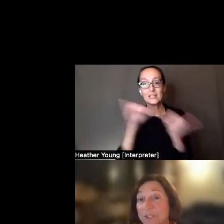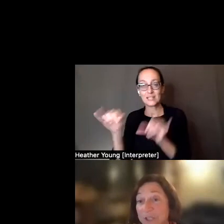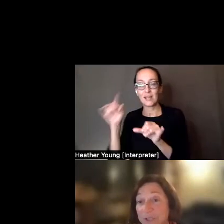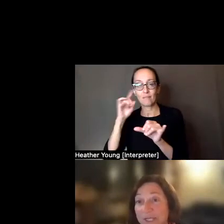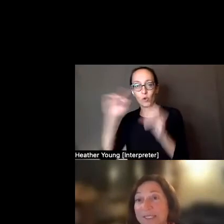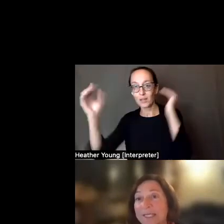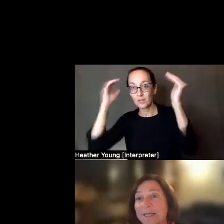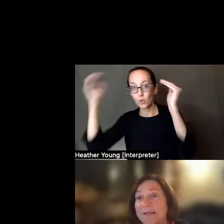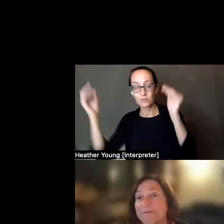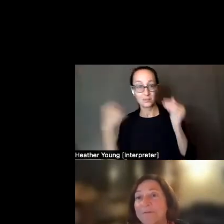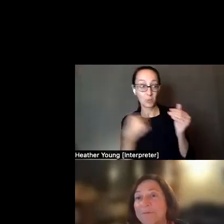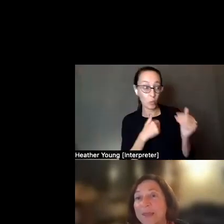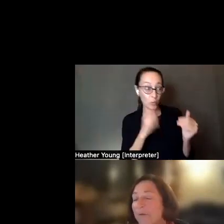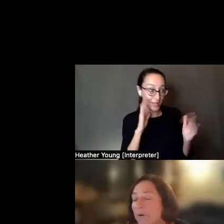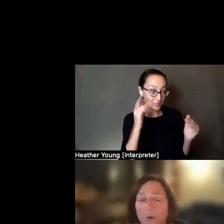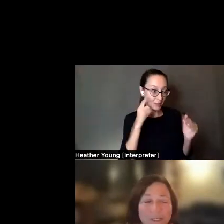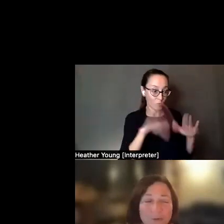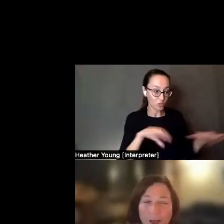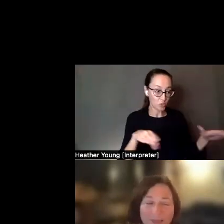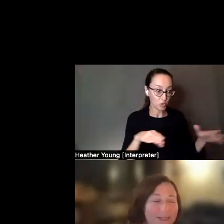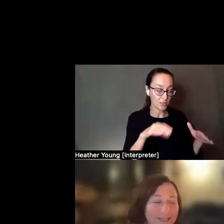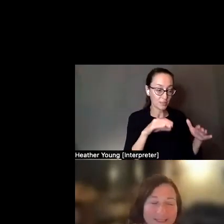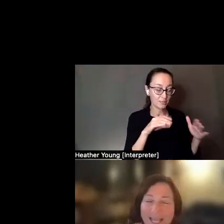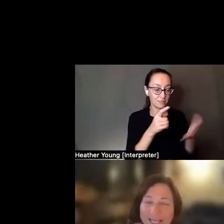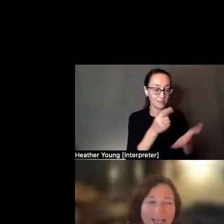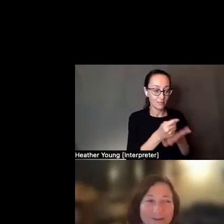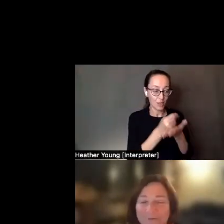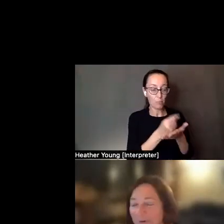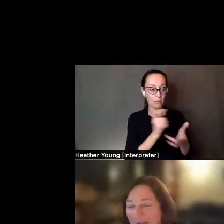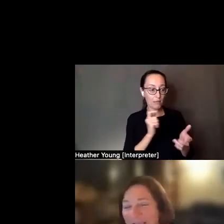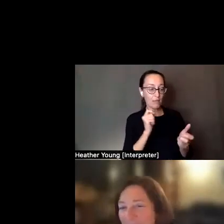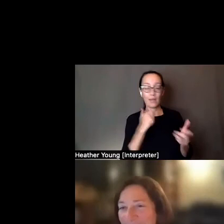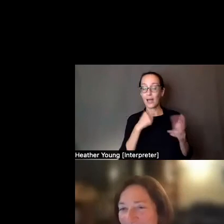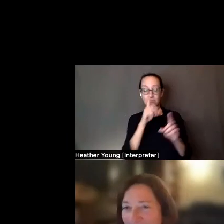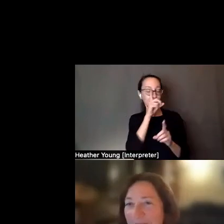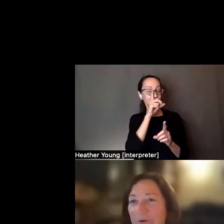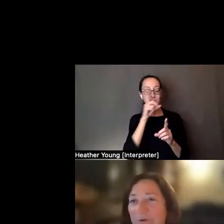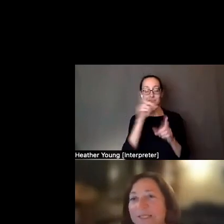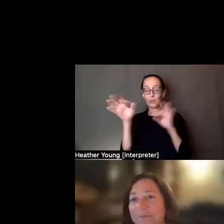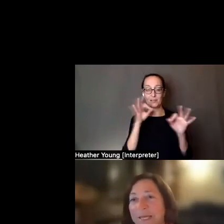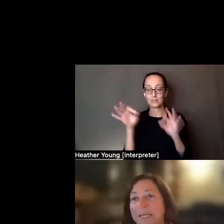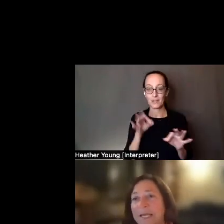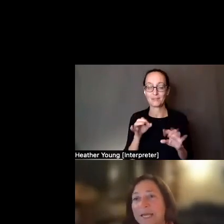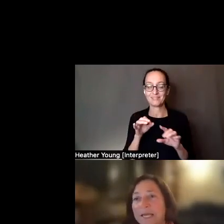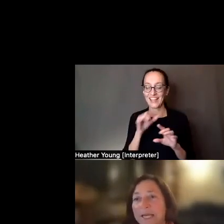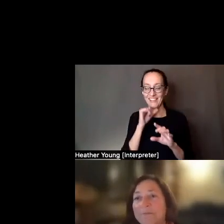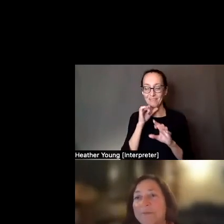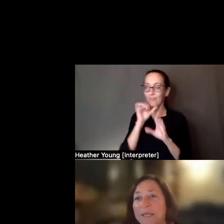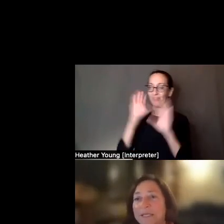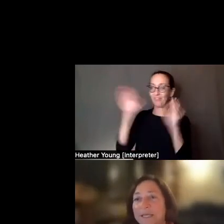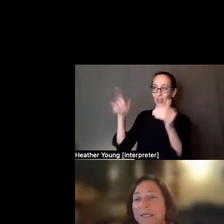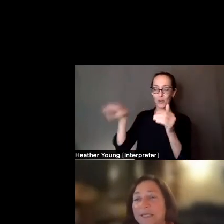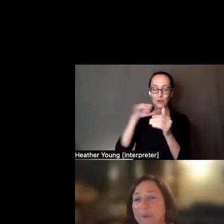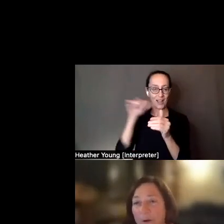with children. And I won't go into why that is the case now, because we don't have time and that's not the focus, but